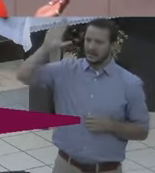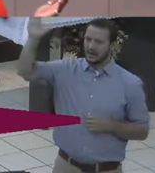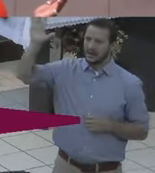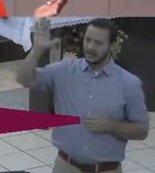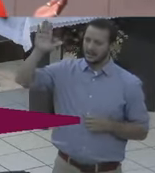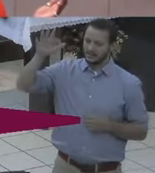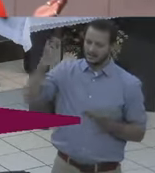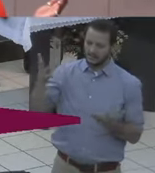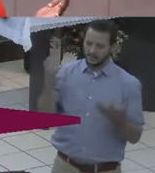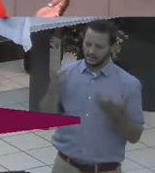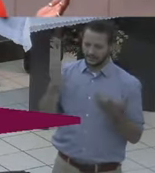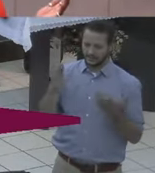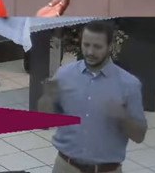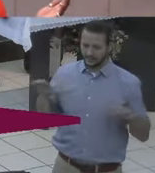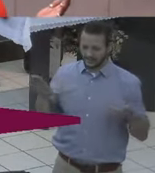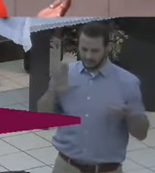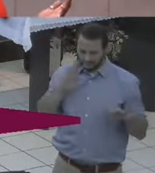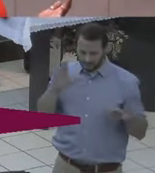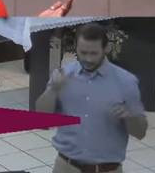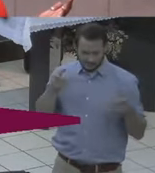come, thy will be